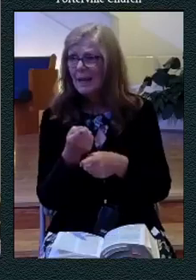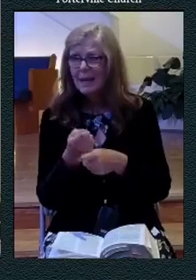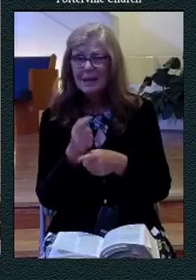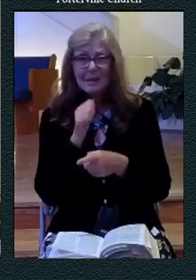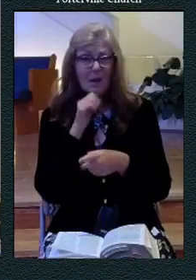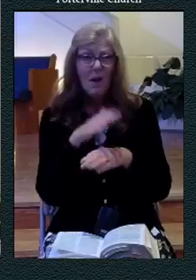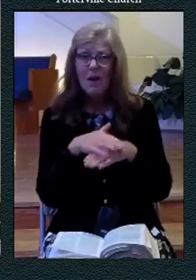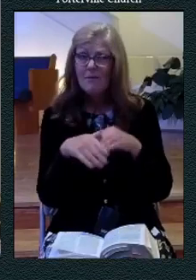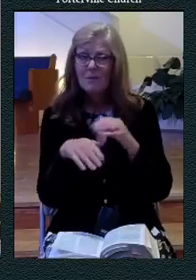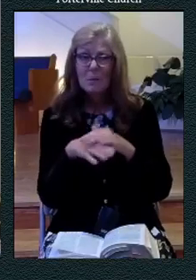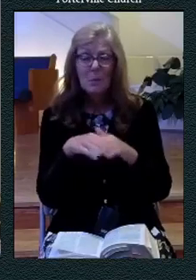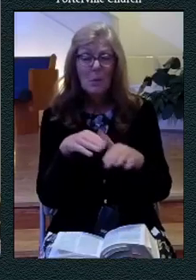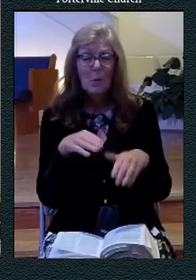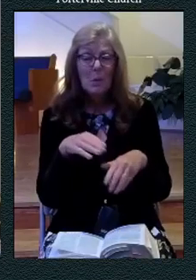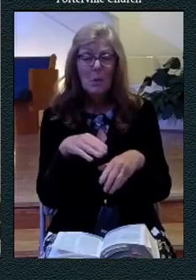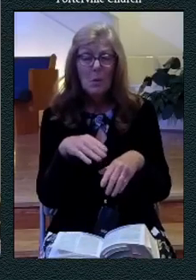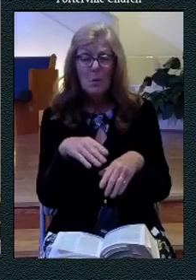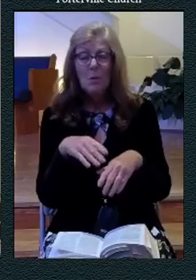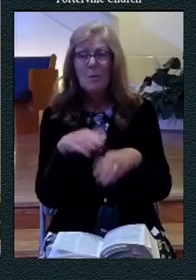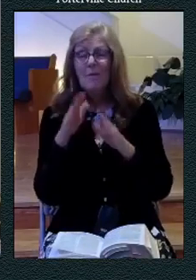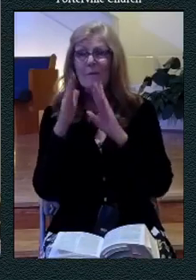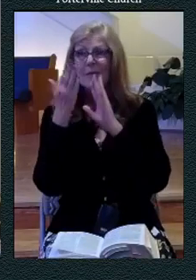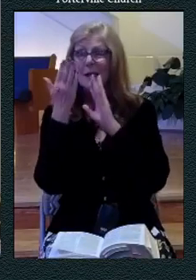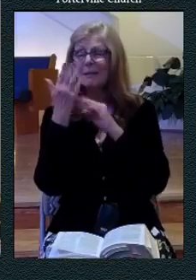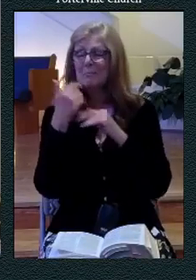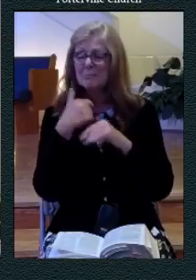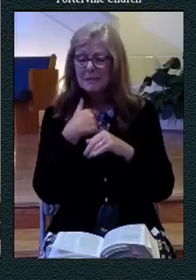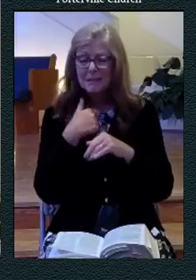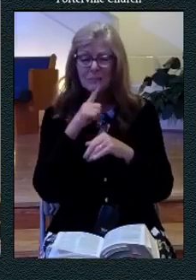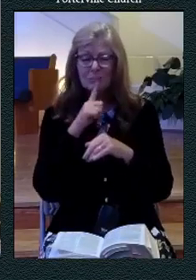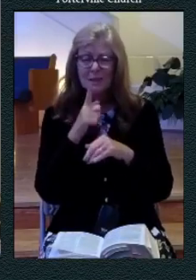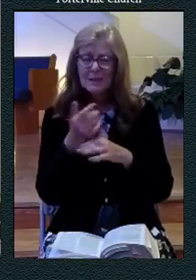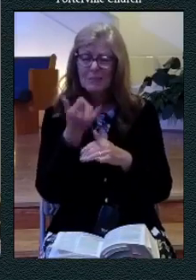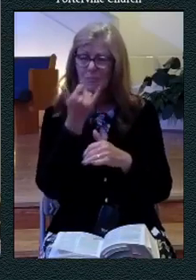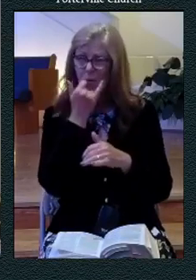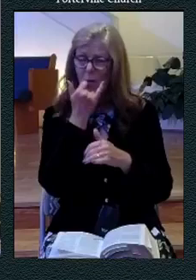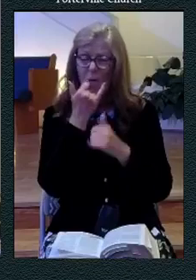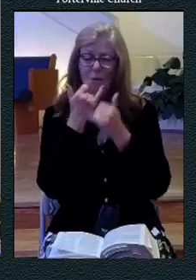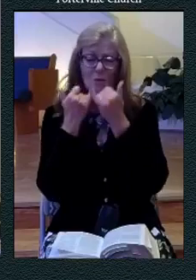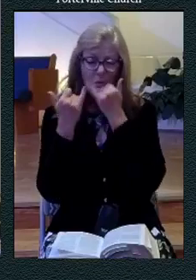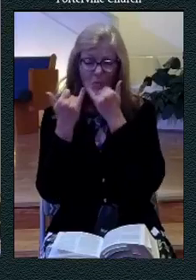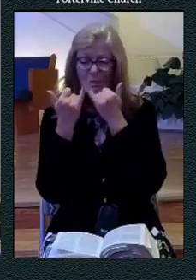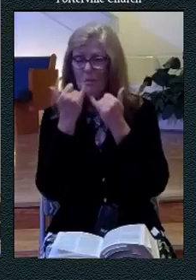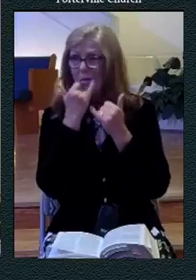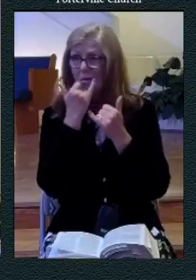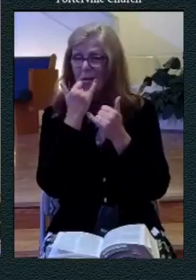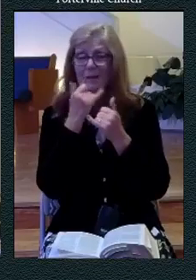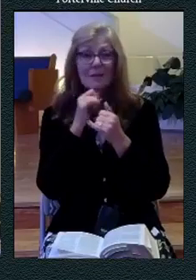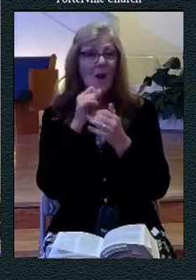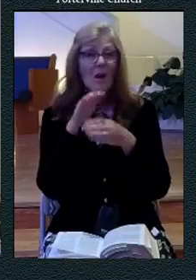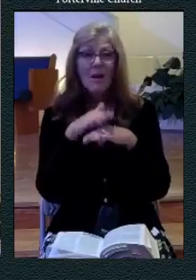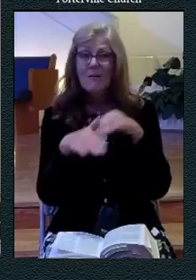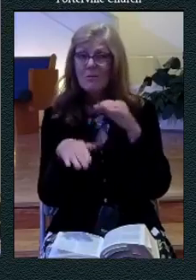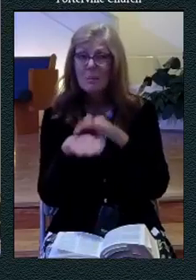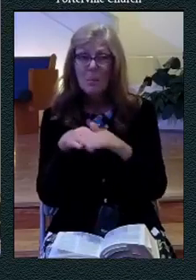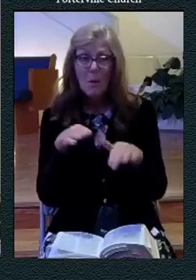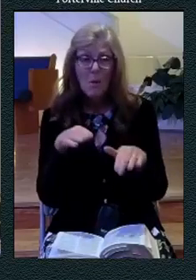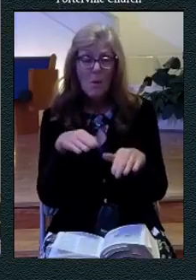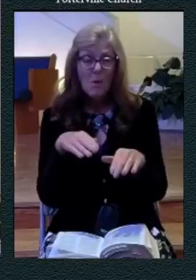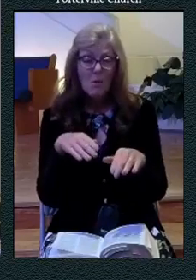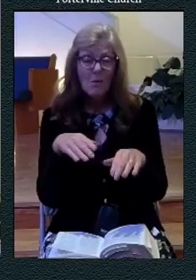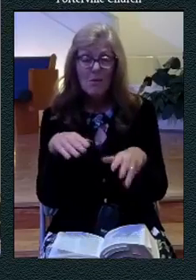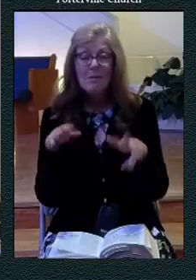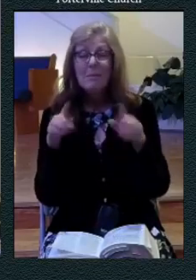place to face how wrong I have been. It's not comfortable at all. But it is a great step